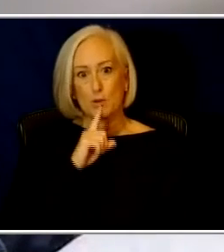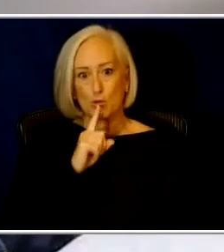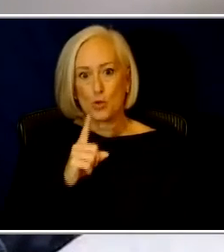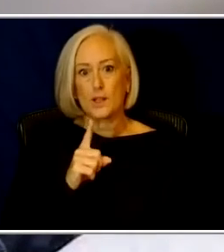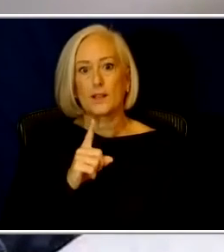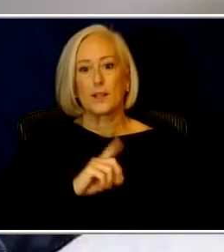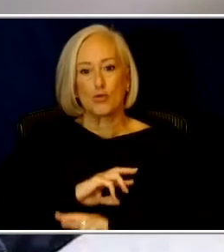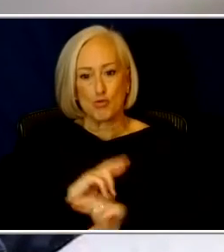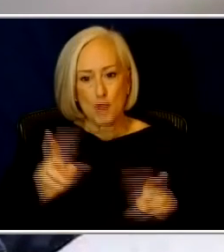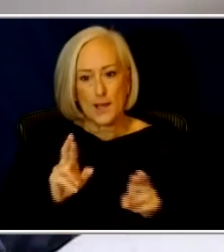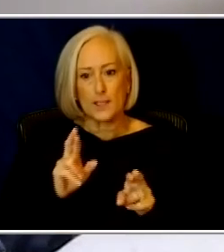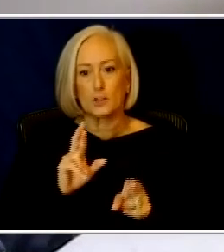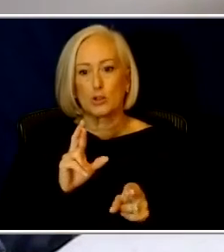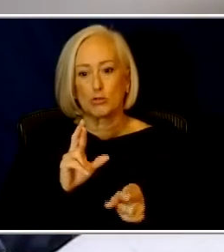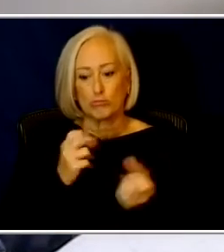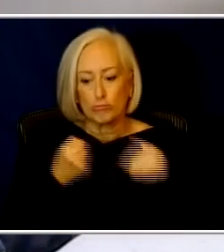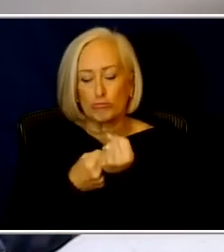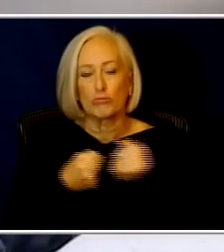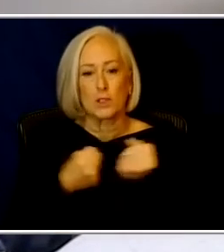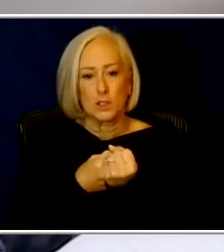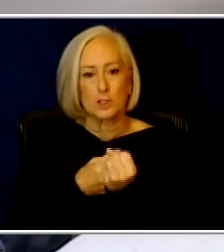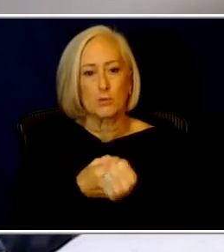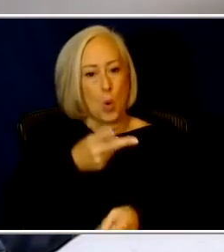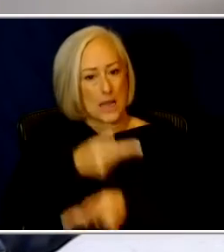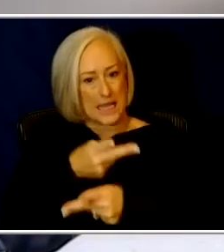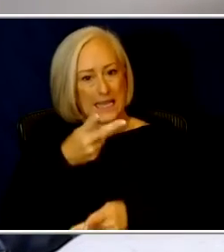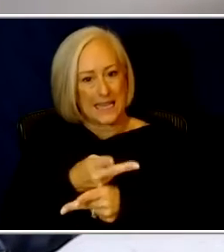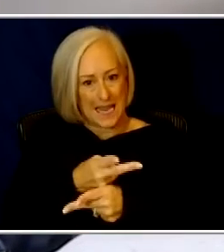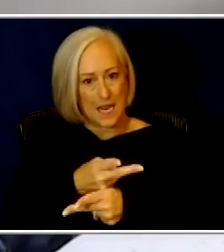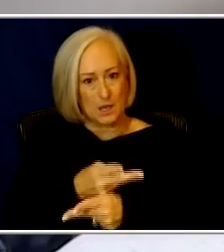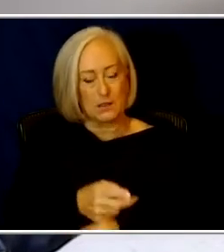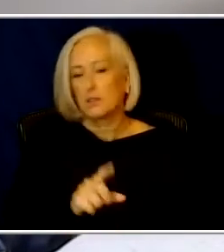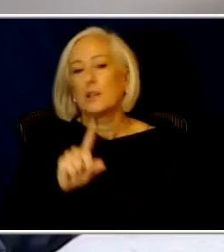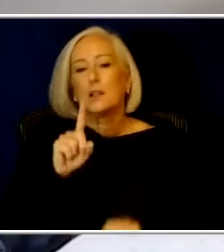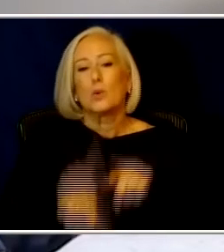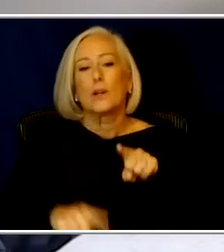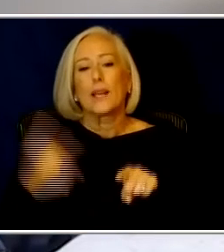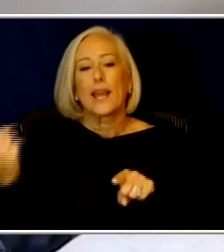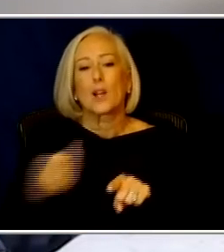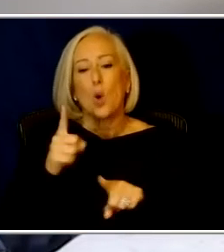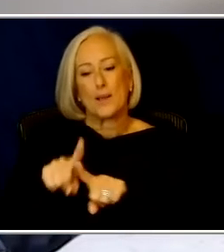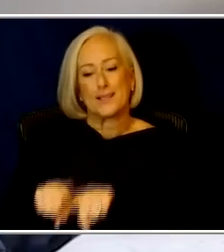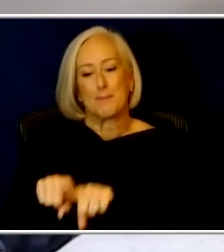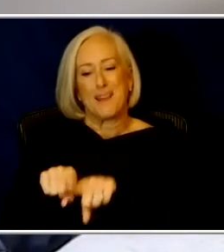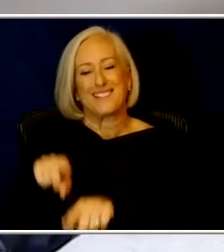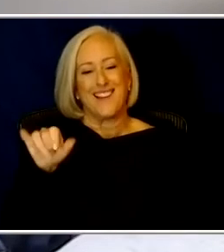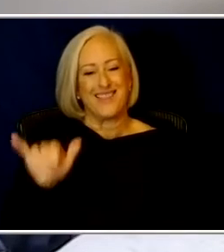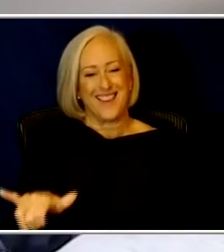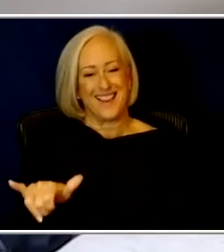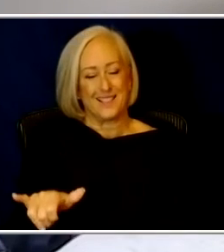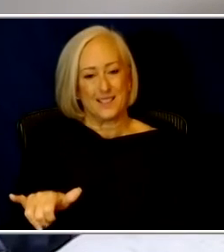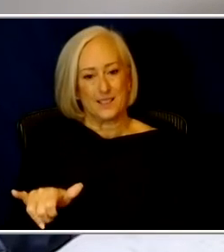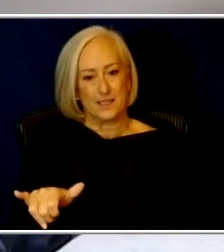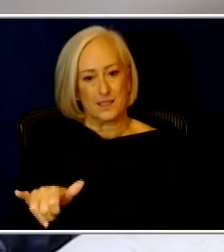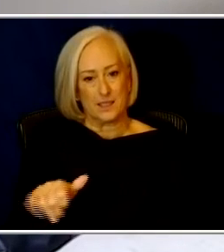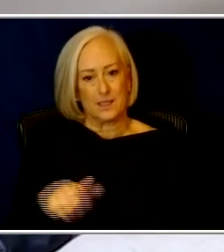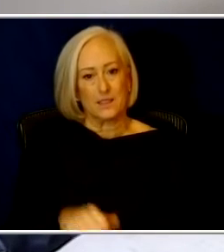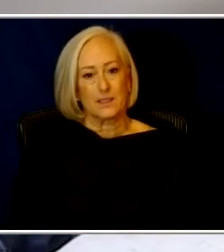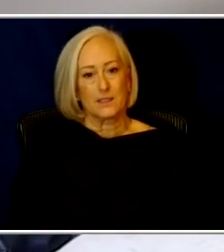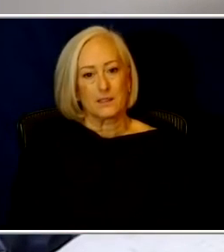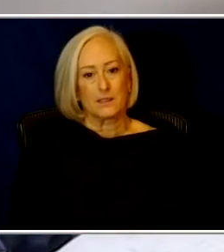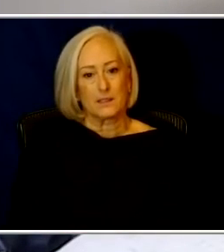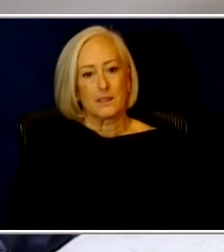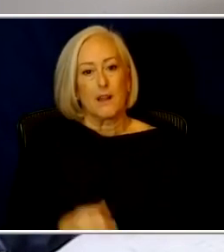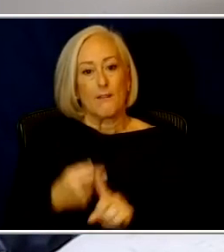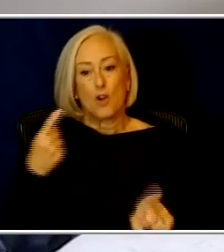the patient's care. We can't always rely upon that. And certainly, from a